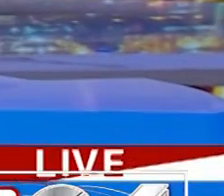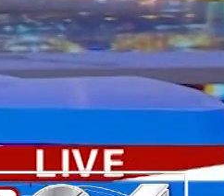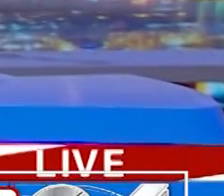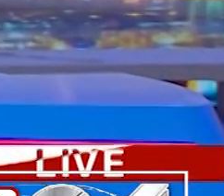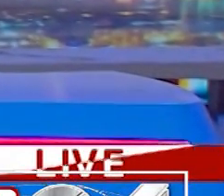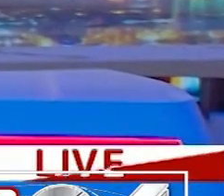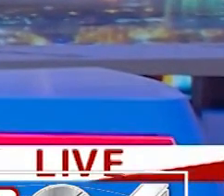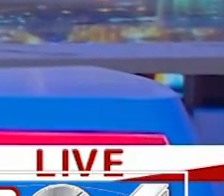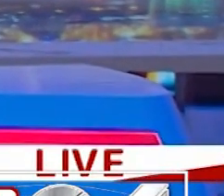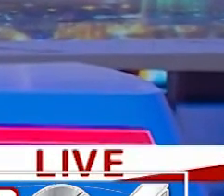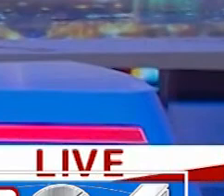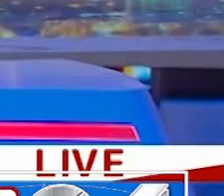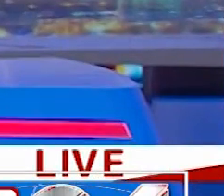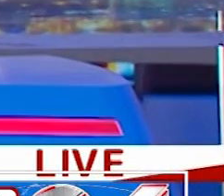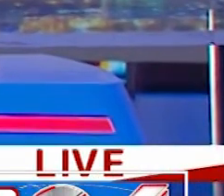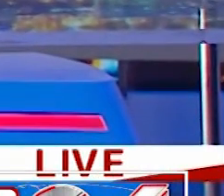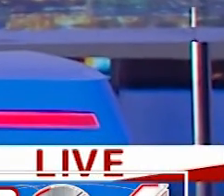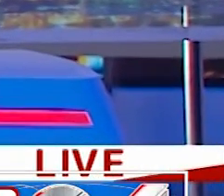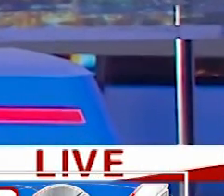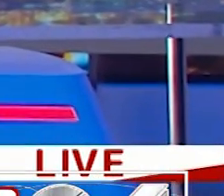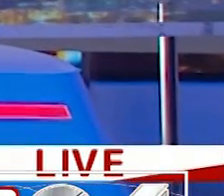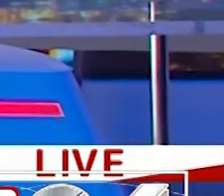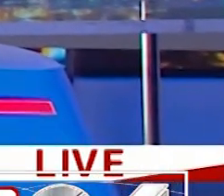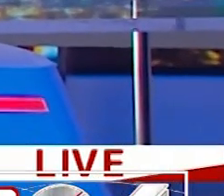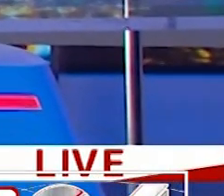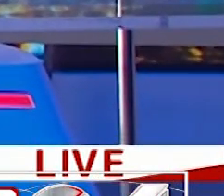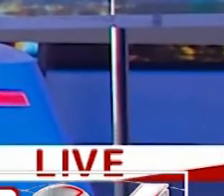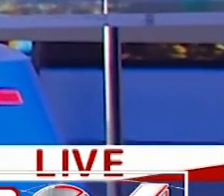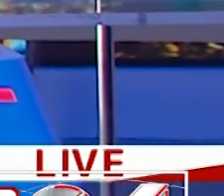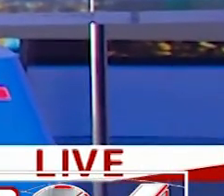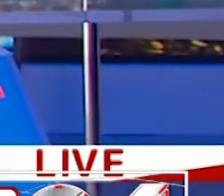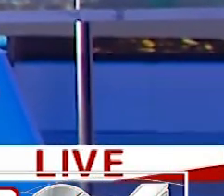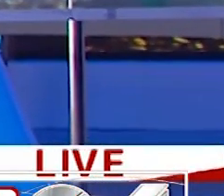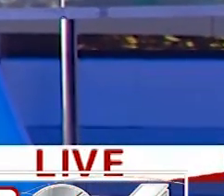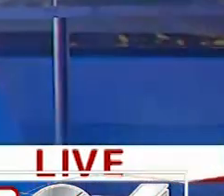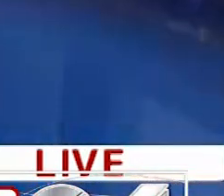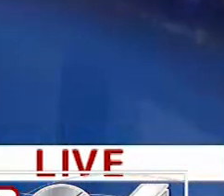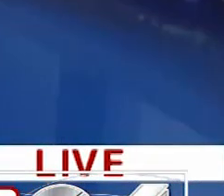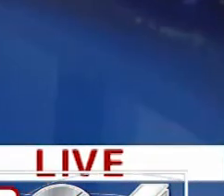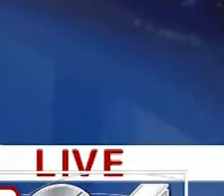With that, we wrap up tonight's edition of First at 9. Thank you for joining. I'm Shanella Fernando. Have a good night.